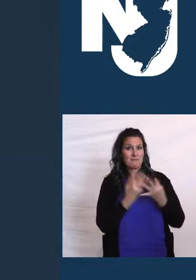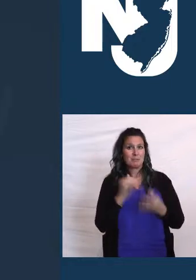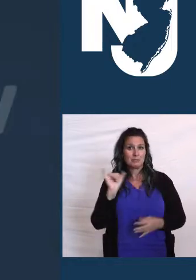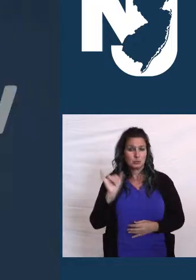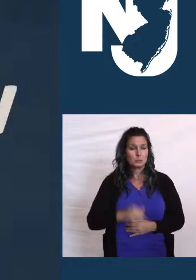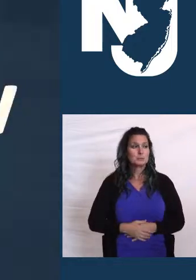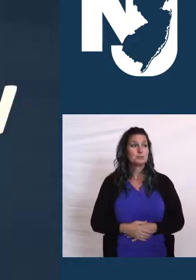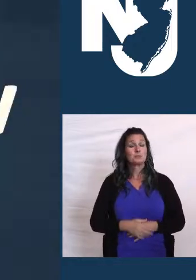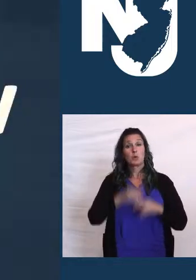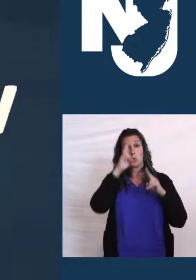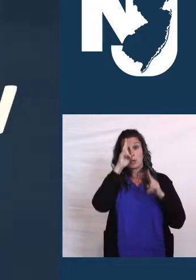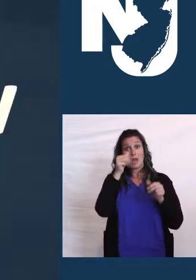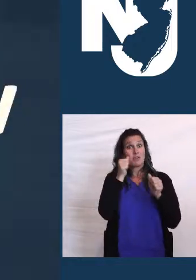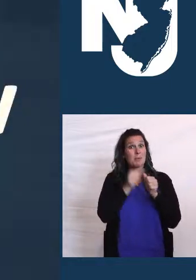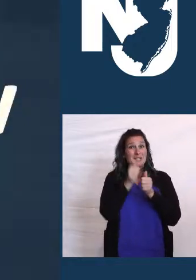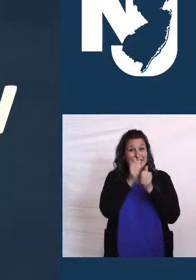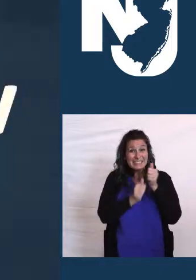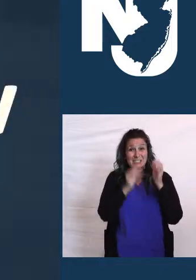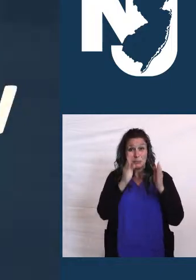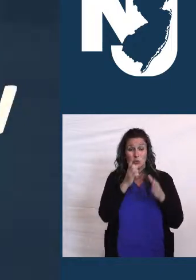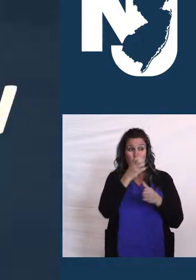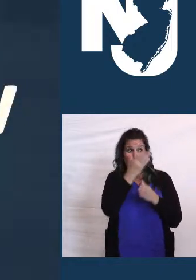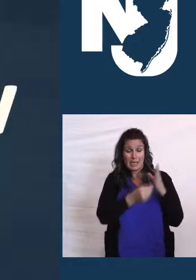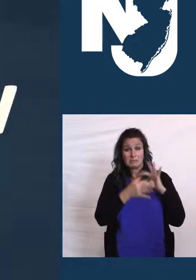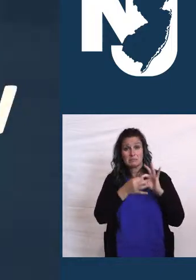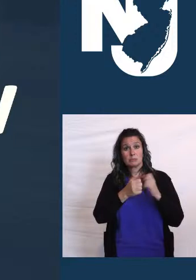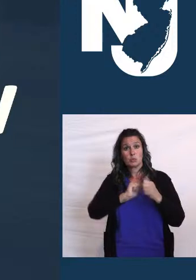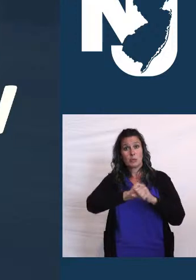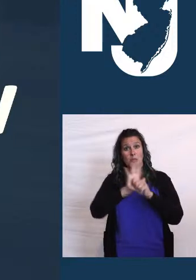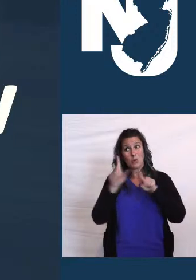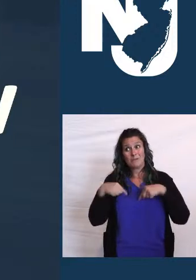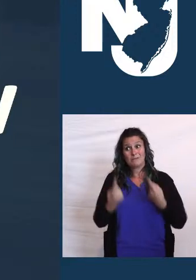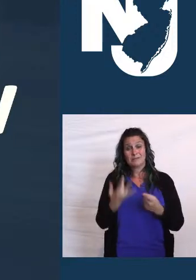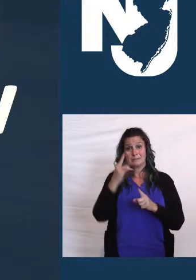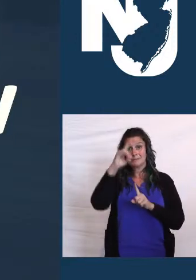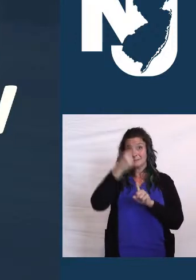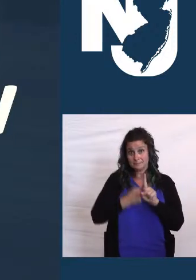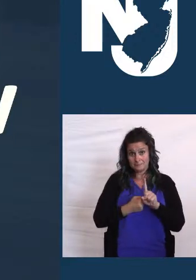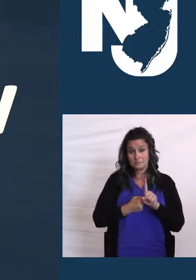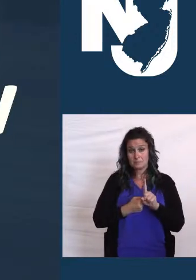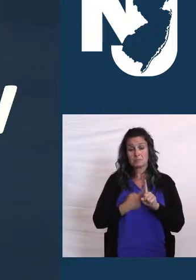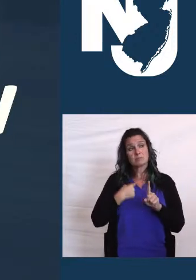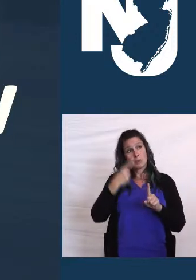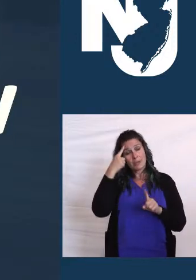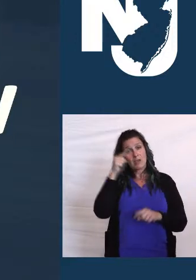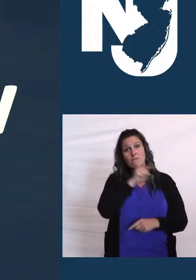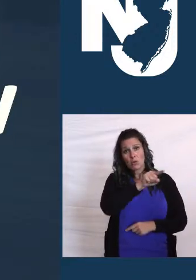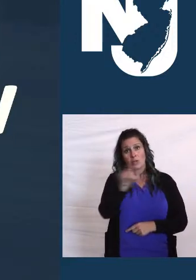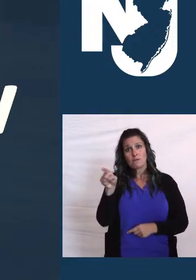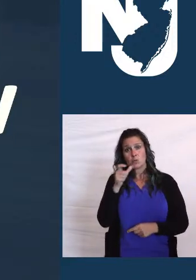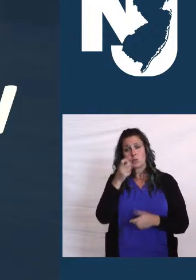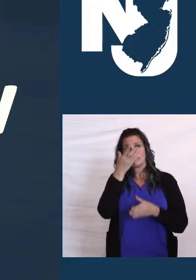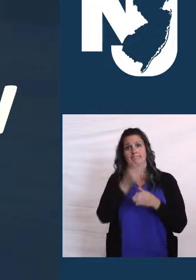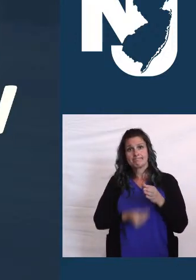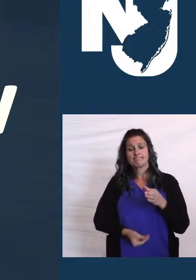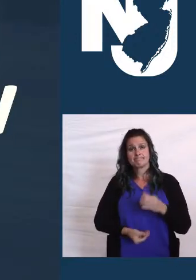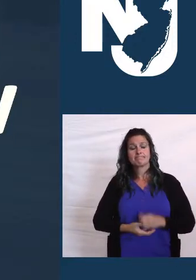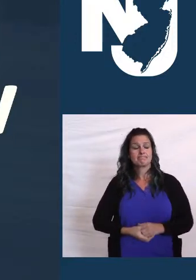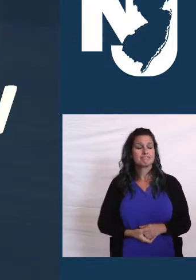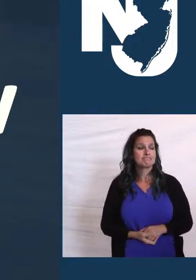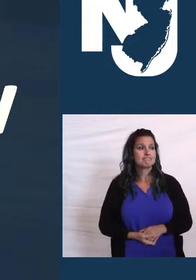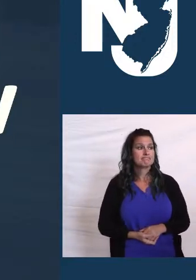and remember everyone who has been lost over the past 18 months, and our thoughts are with all those who they have left